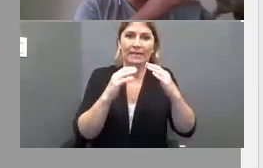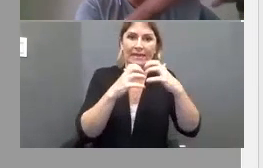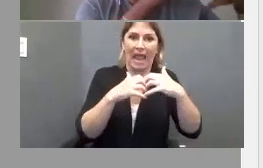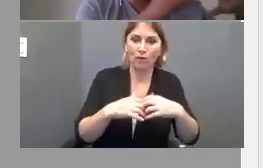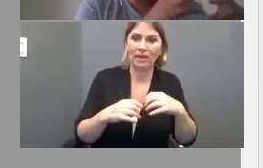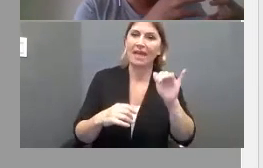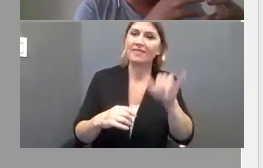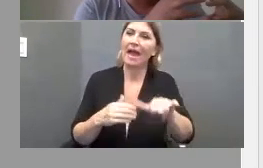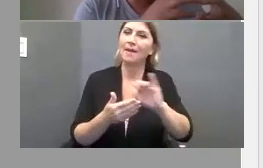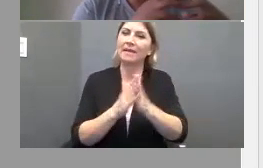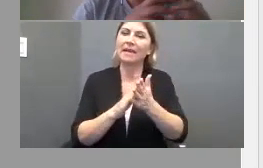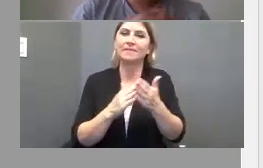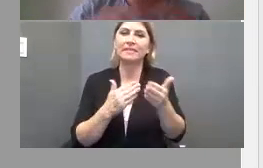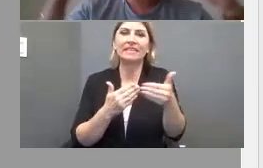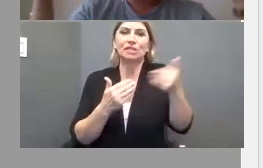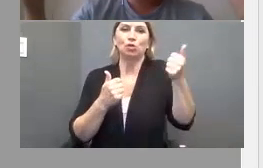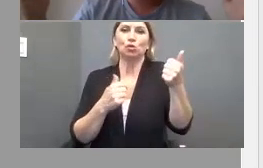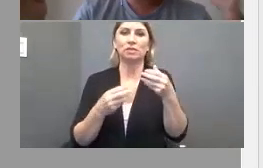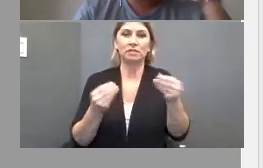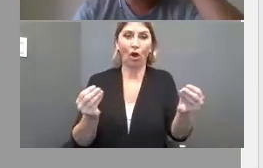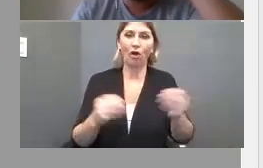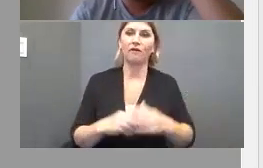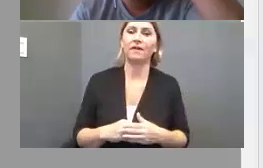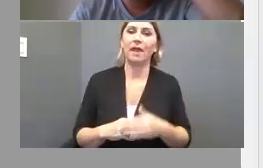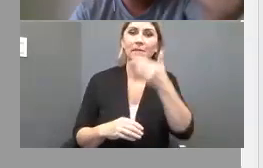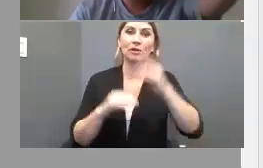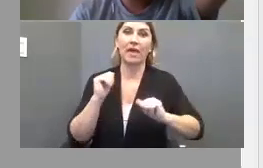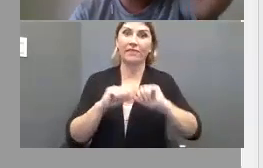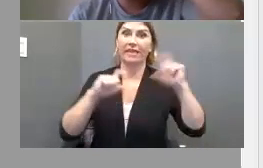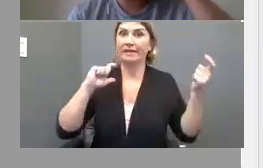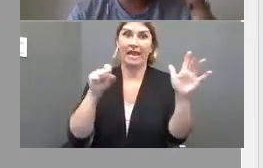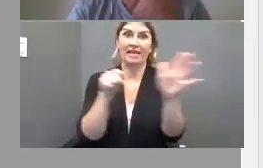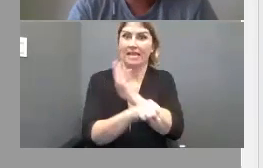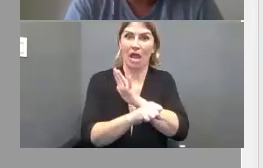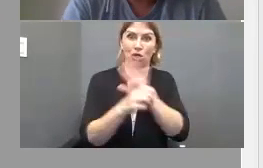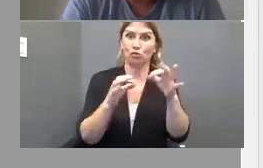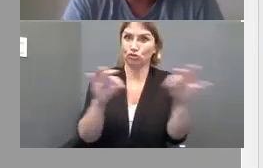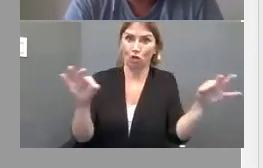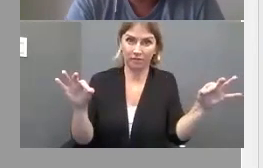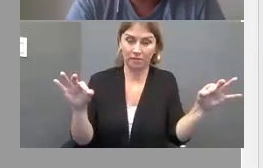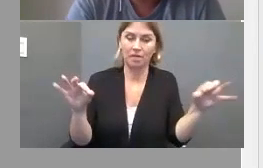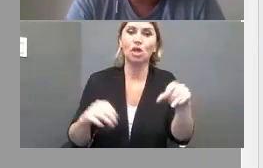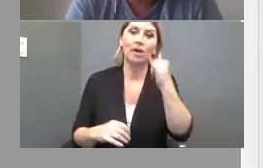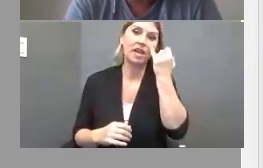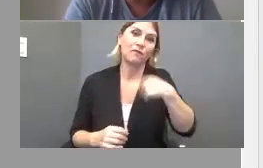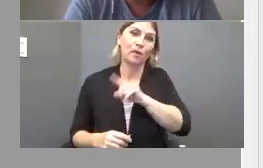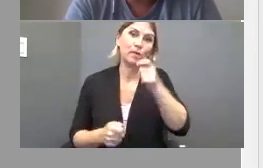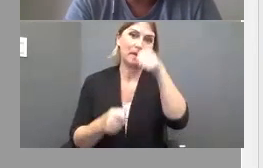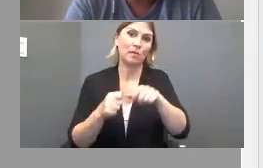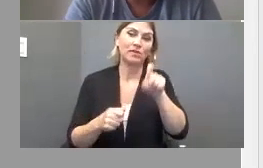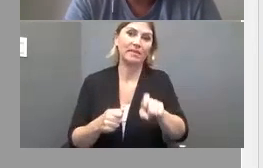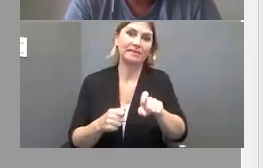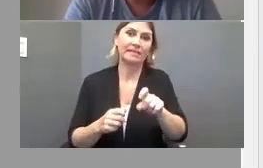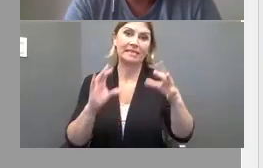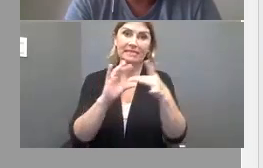bit more trivial to solve rather than the entire problem as a whole. So if we remember this particular statement,